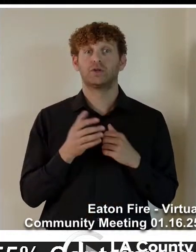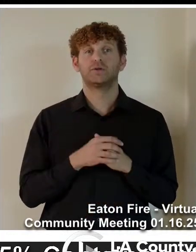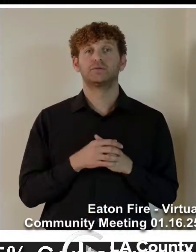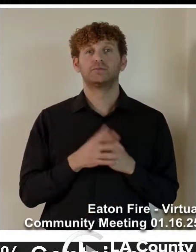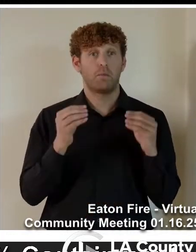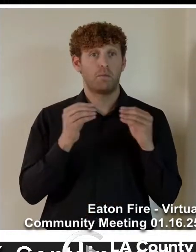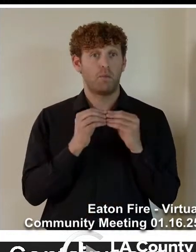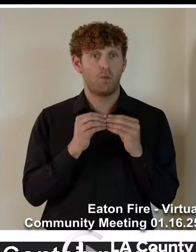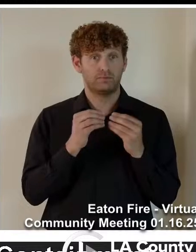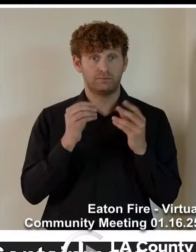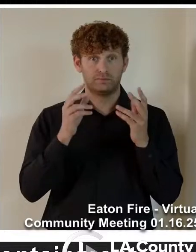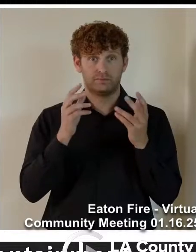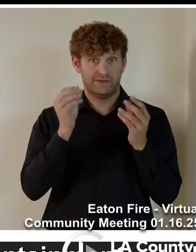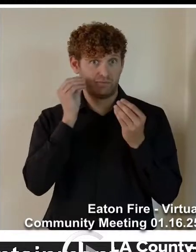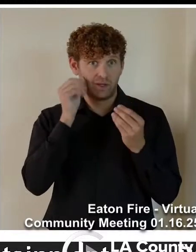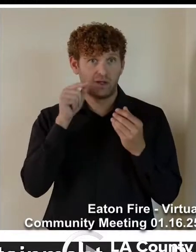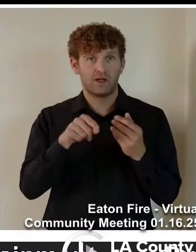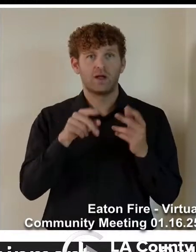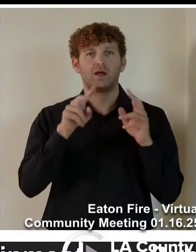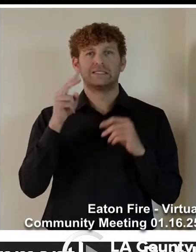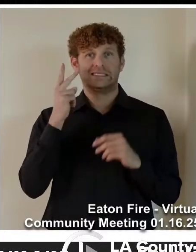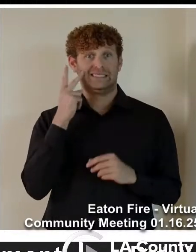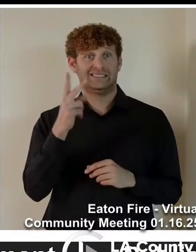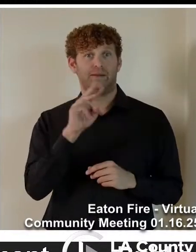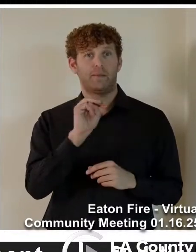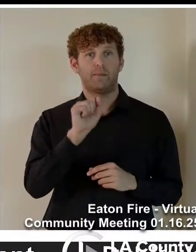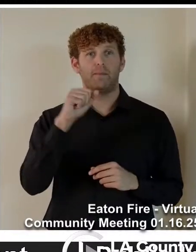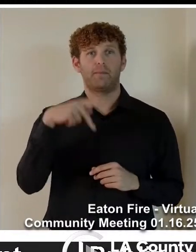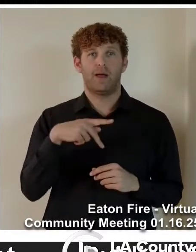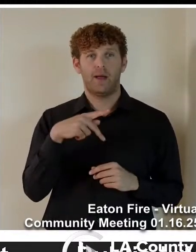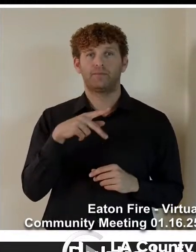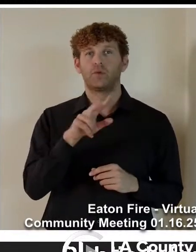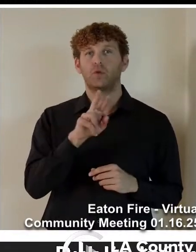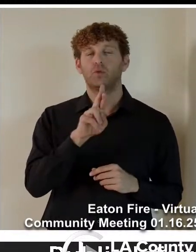please view the mapping products that are available at